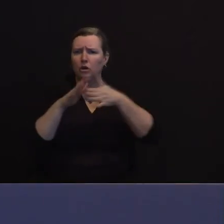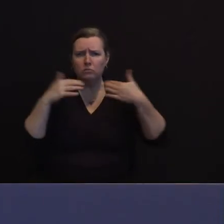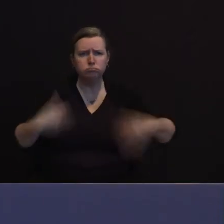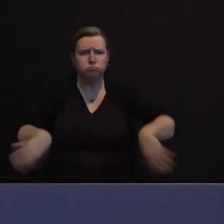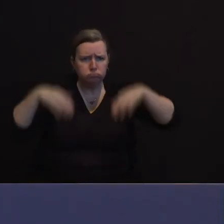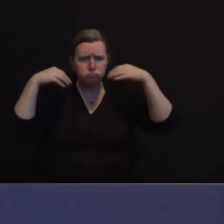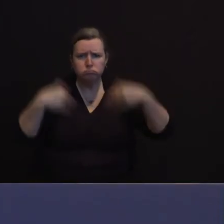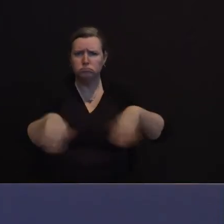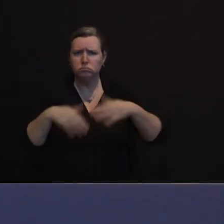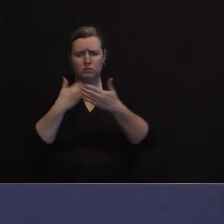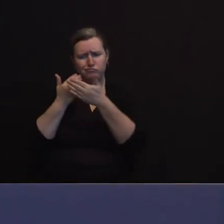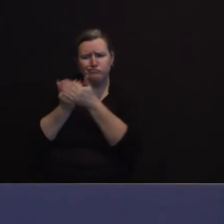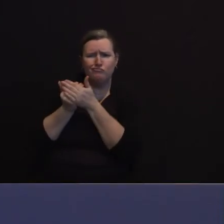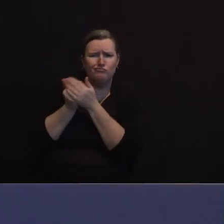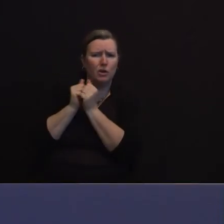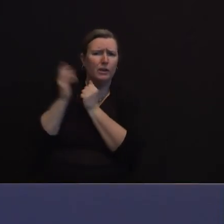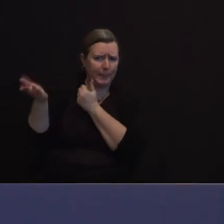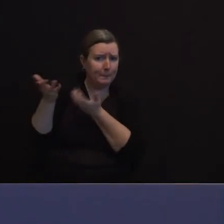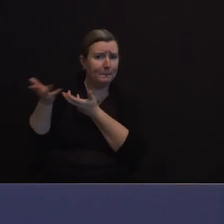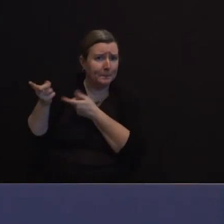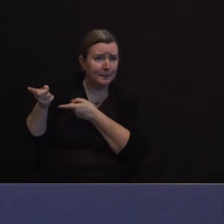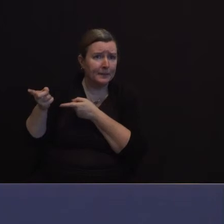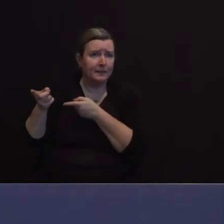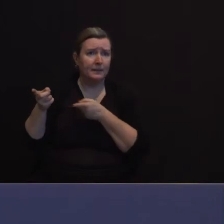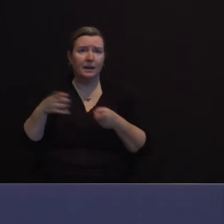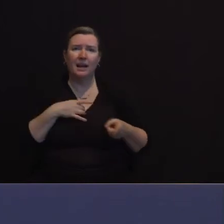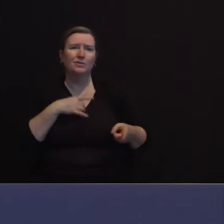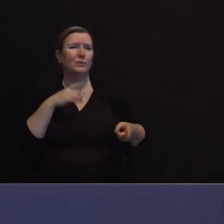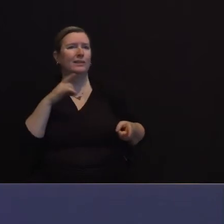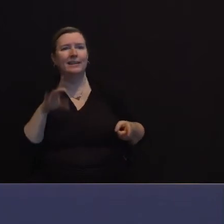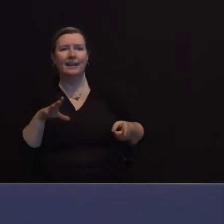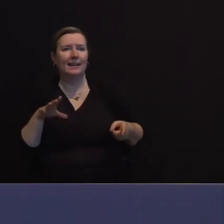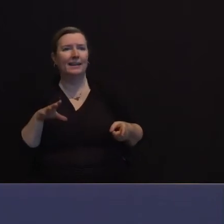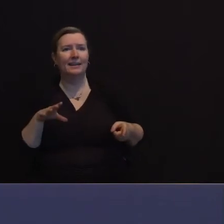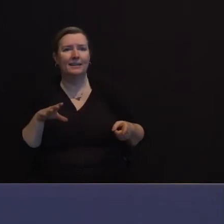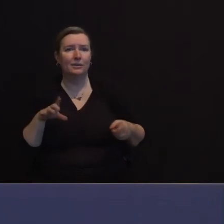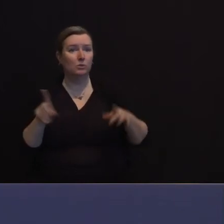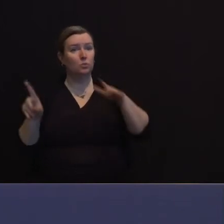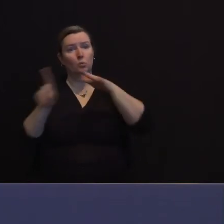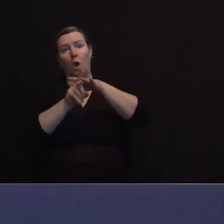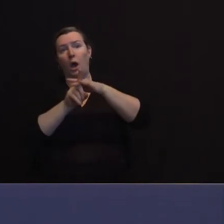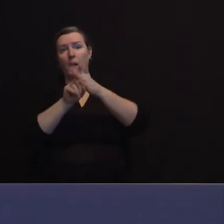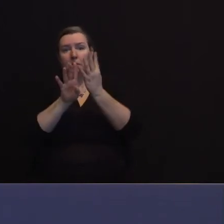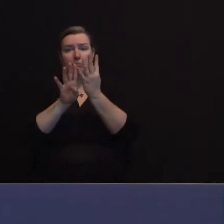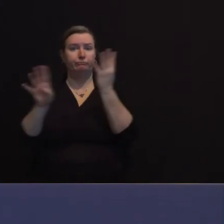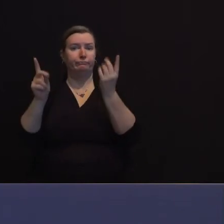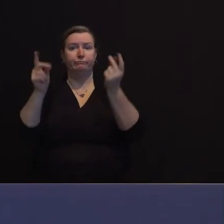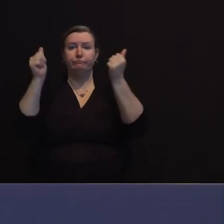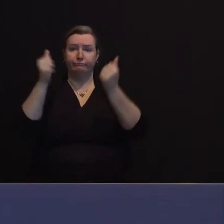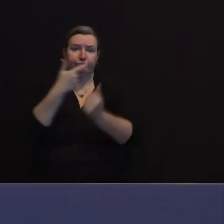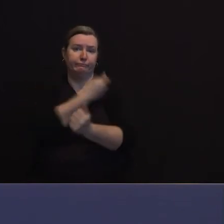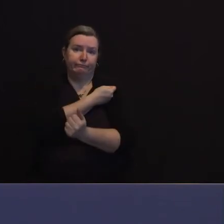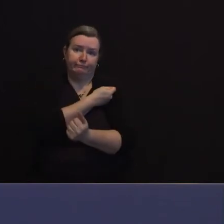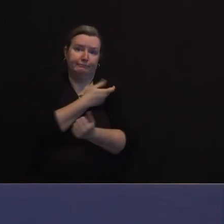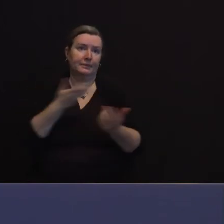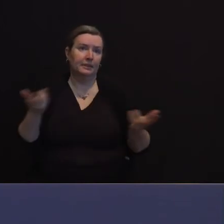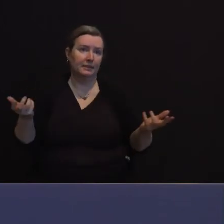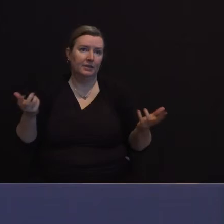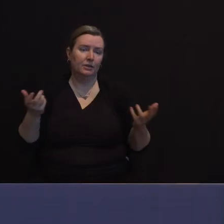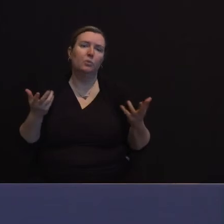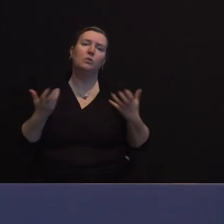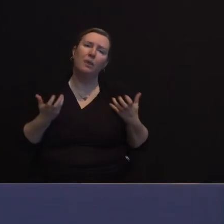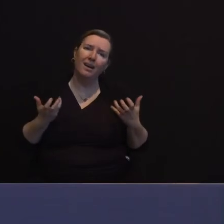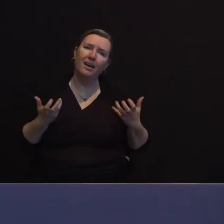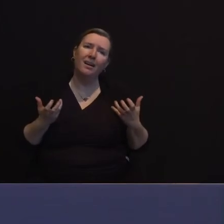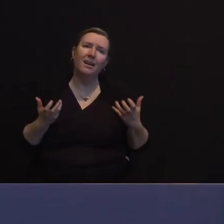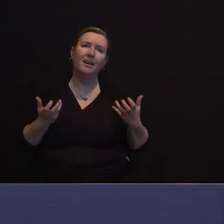We're not wild about just show up, first come, first serve. We've said from the get-go we want this to be an appointment-based system.